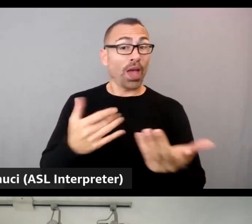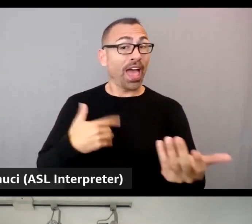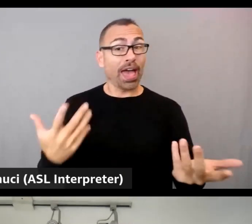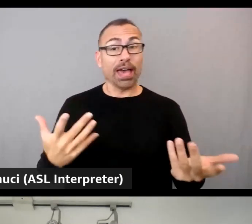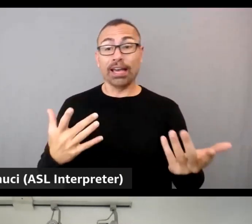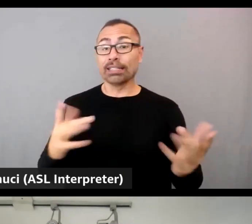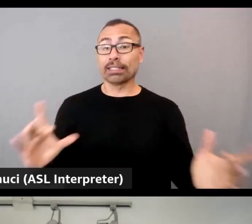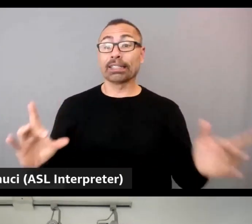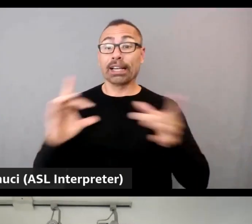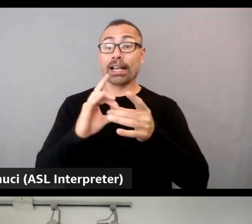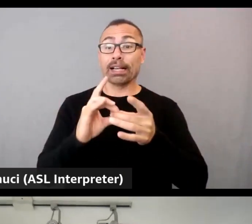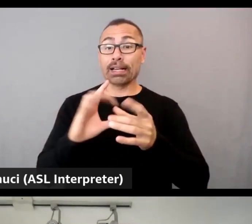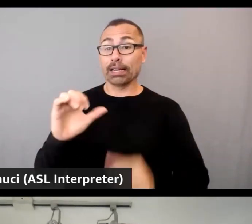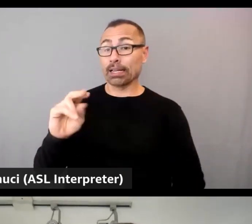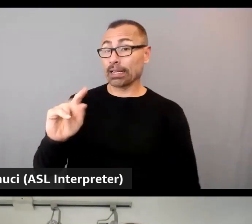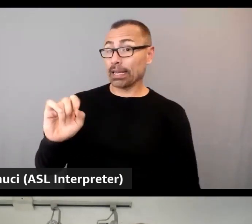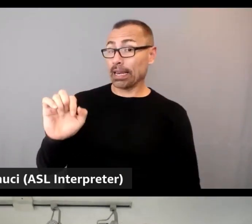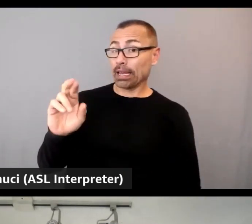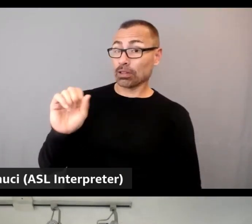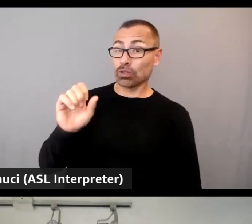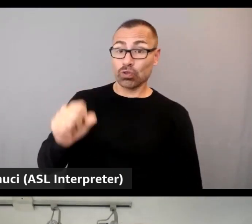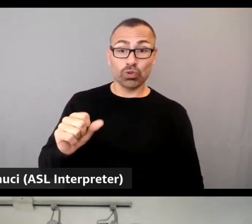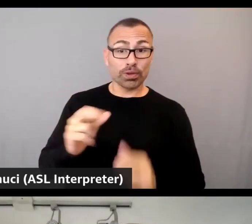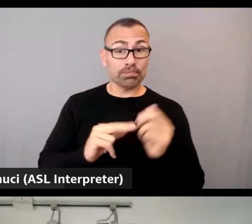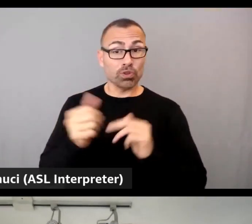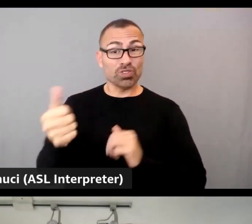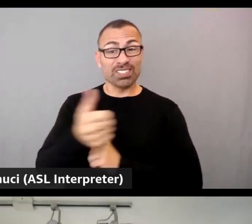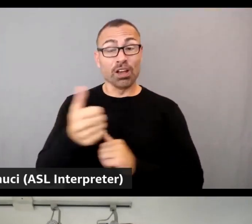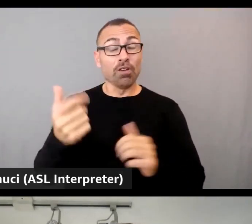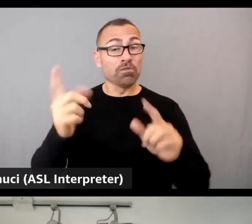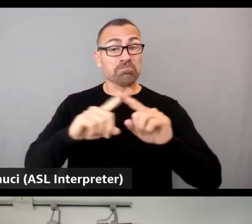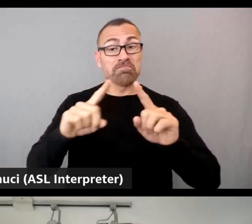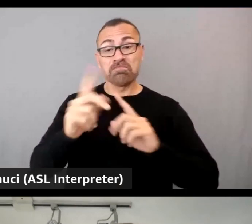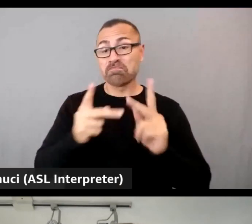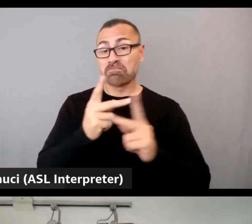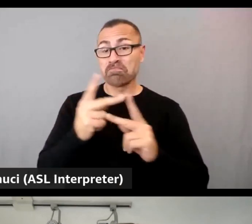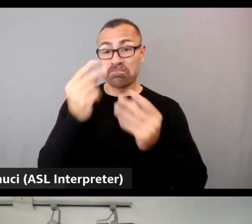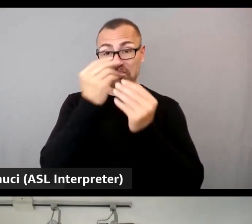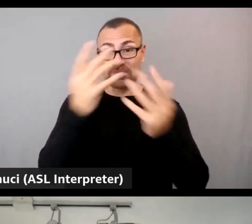you can ingest different type of data. So very cool.